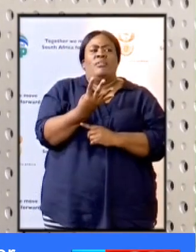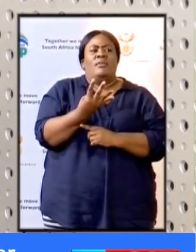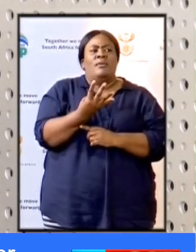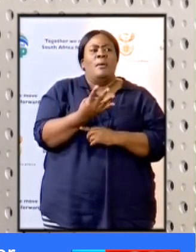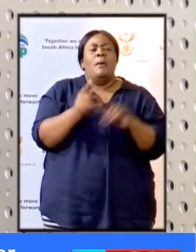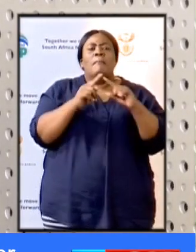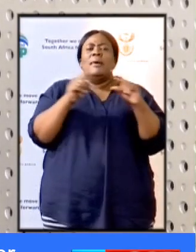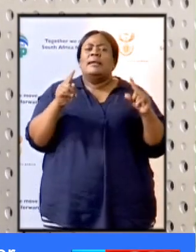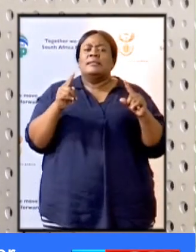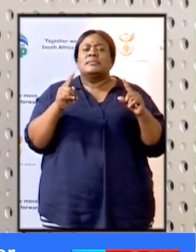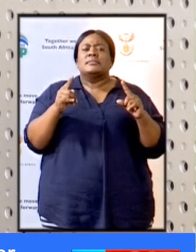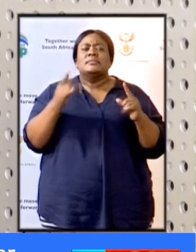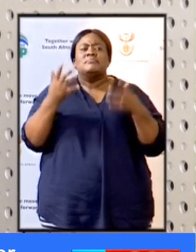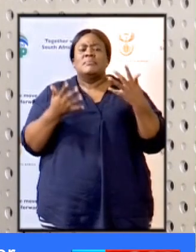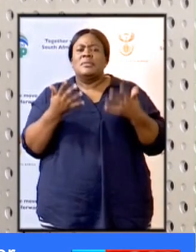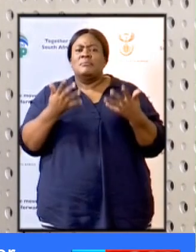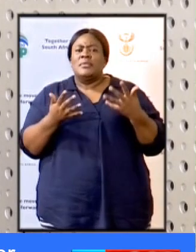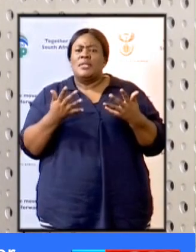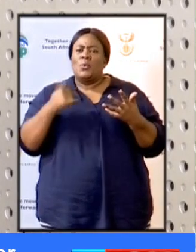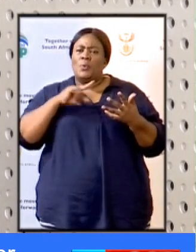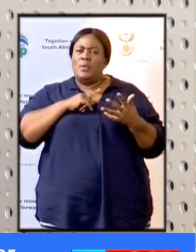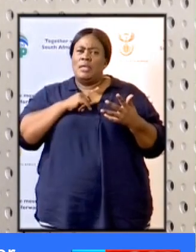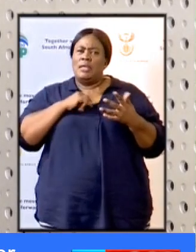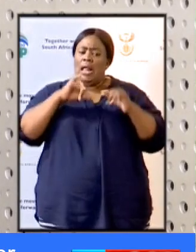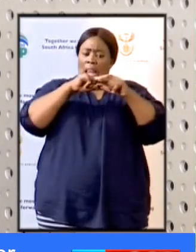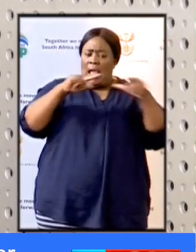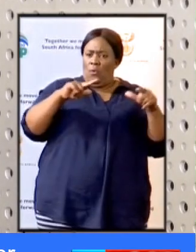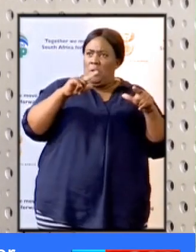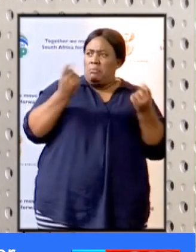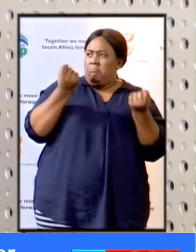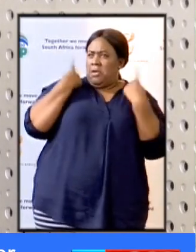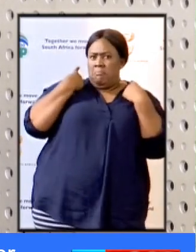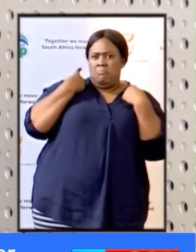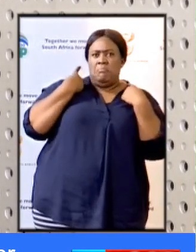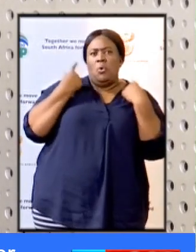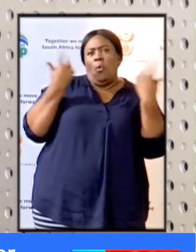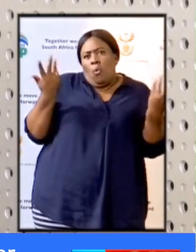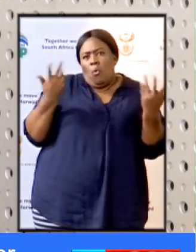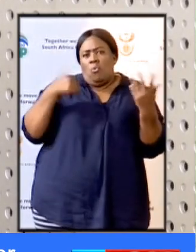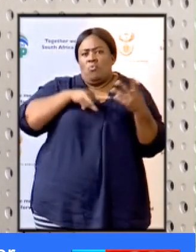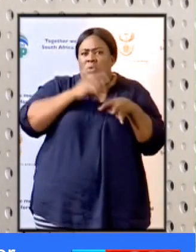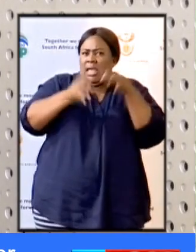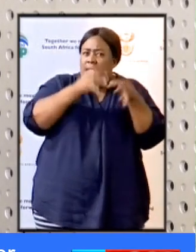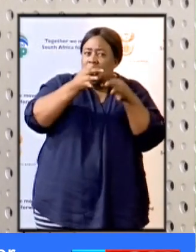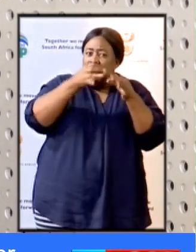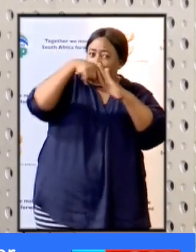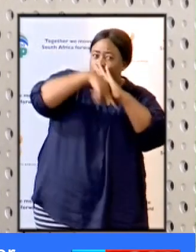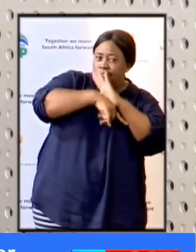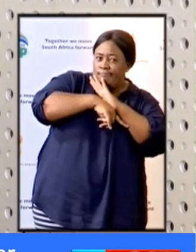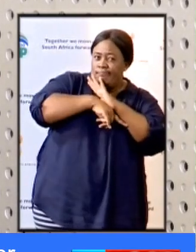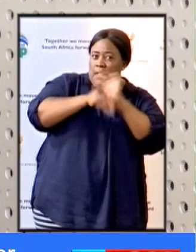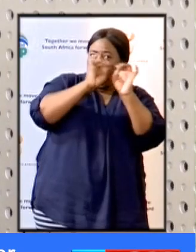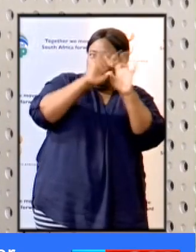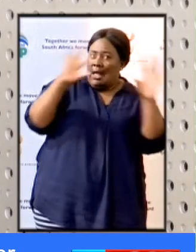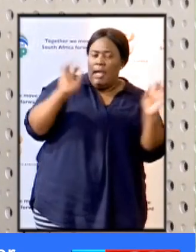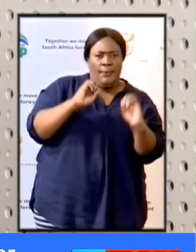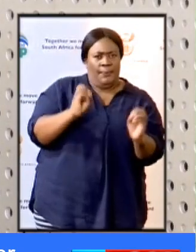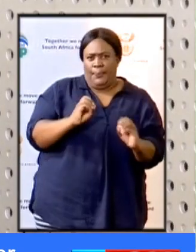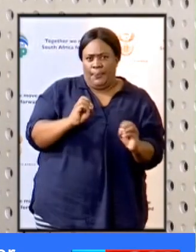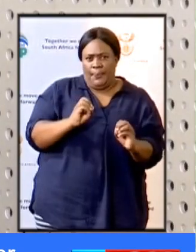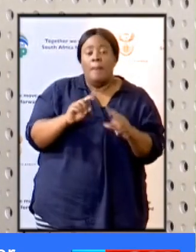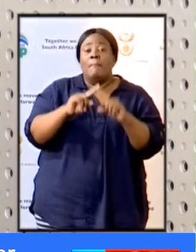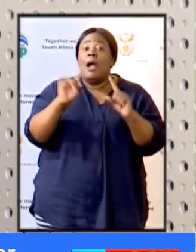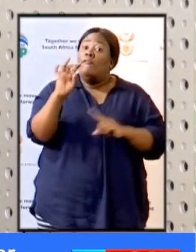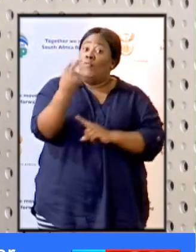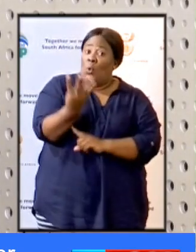ska ra khona ra qakwa ke leleme ra ska khona o itlhalosa hantle so ke leka ka hore ke tlhalose ka mong ka khonang ka teng hore di4